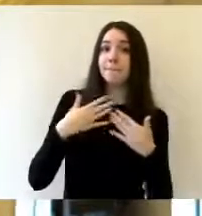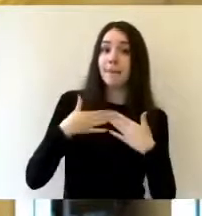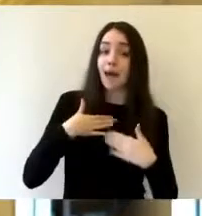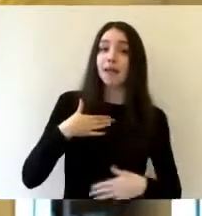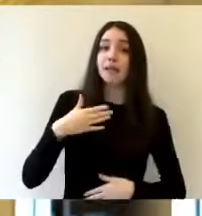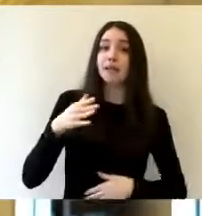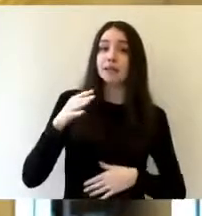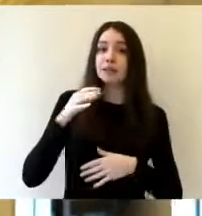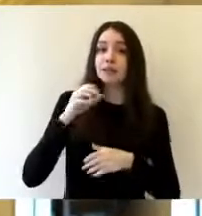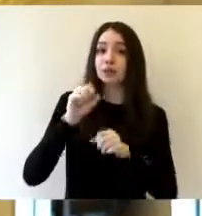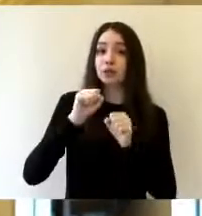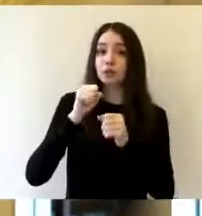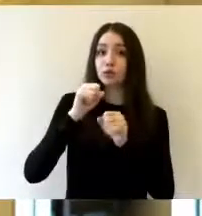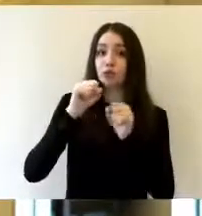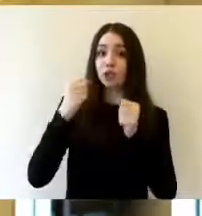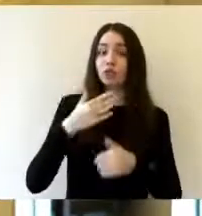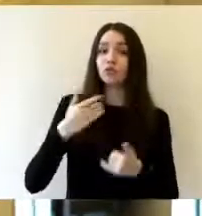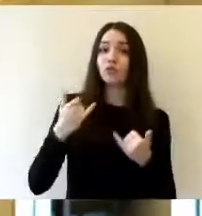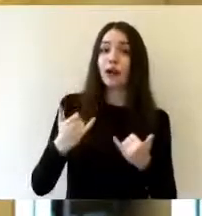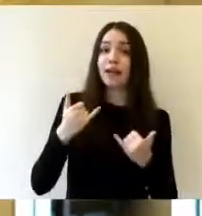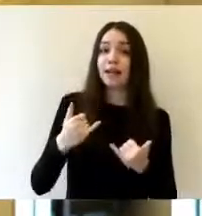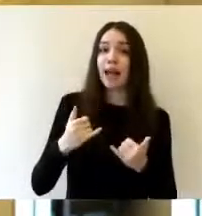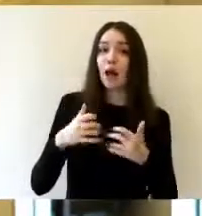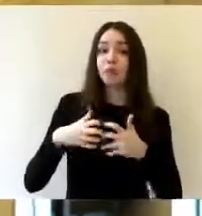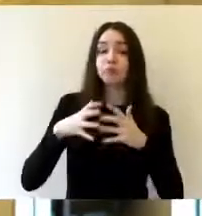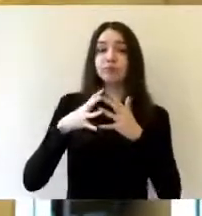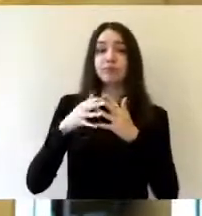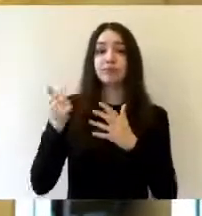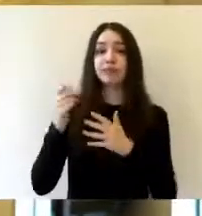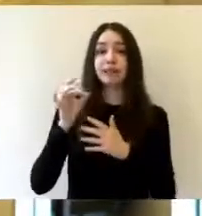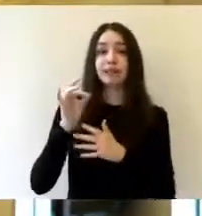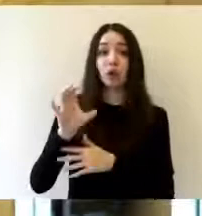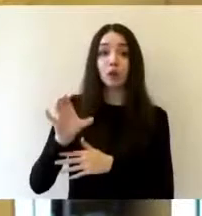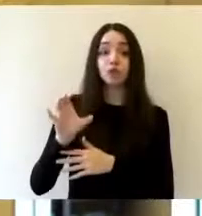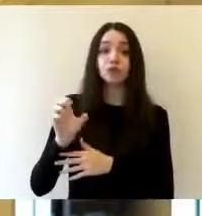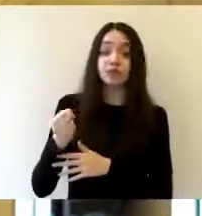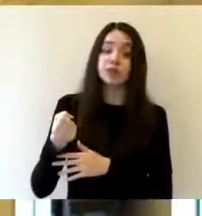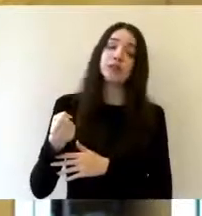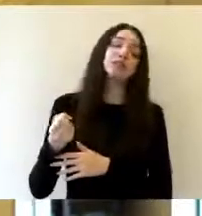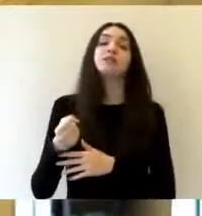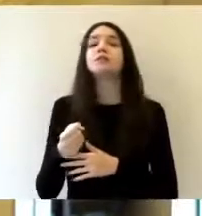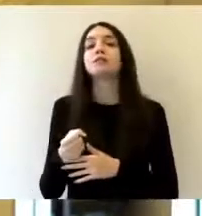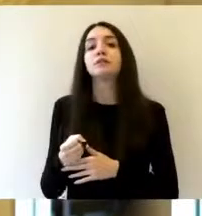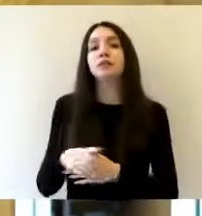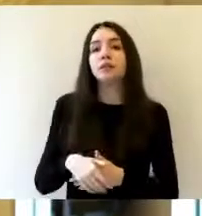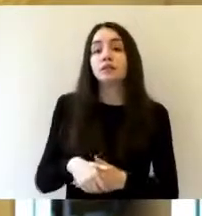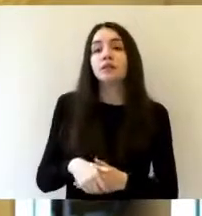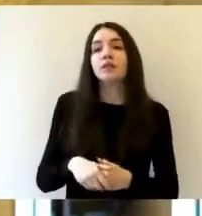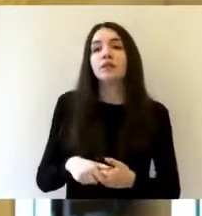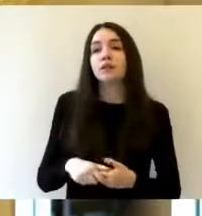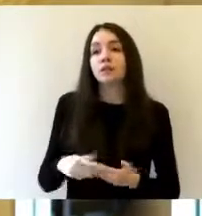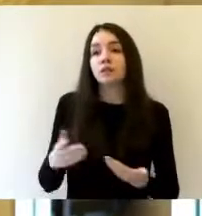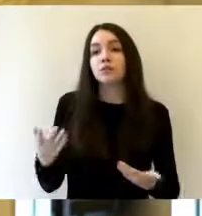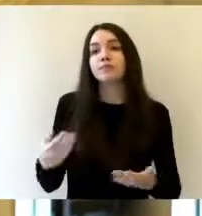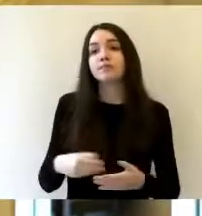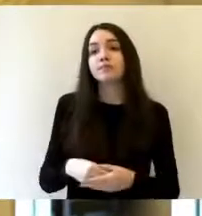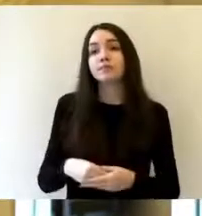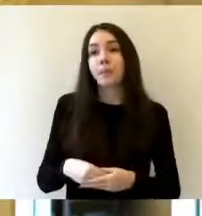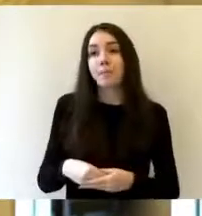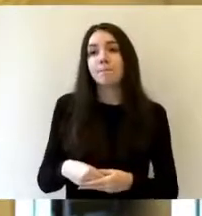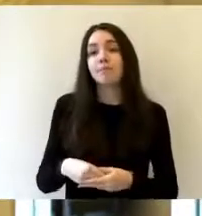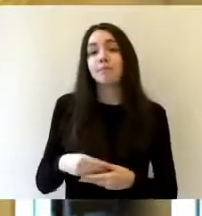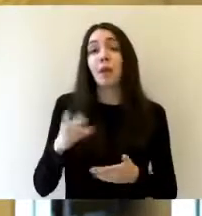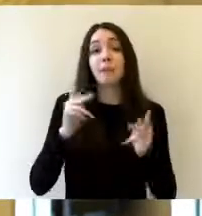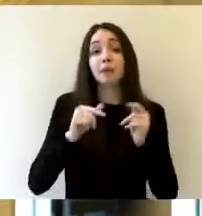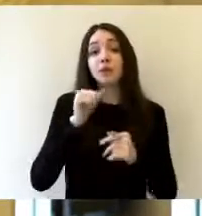founded in the 1800s. So if it's big and it's stone and it's in Baltimore, it probably went through their doors at some point, but also DC, because again, people